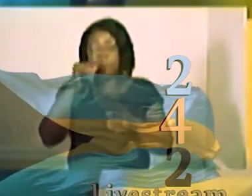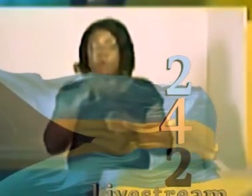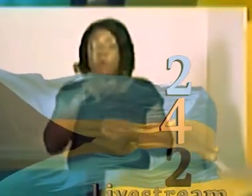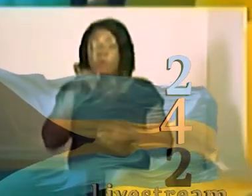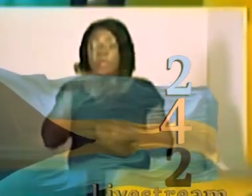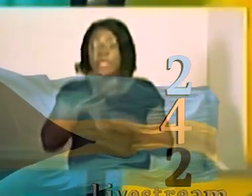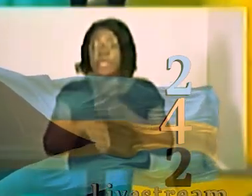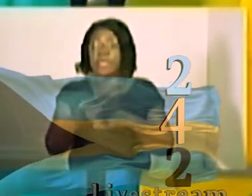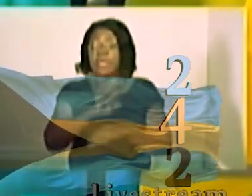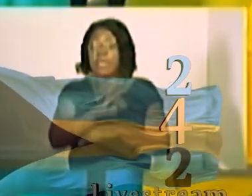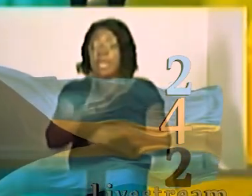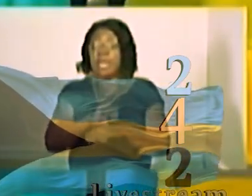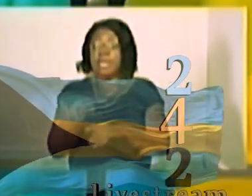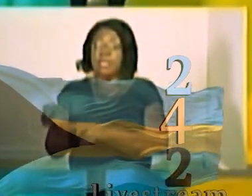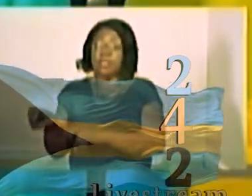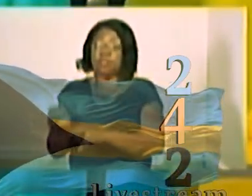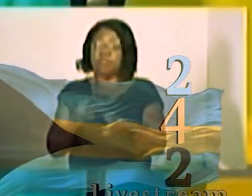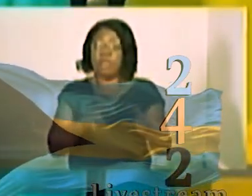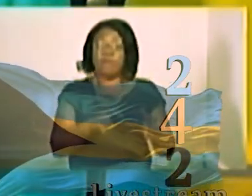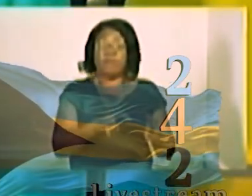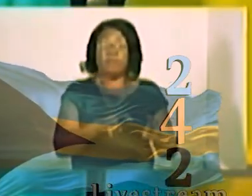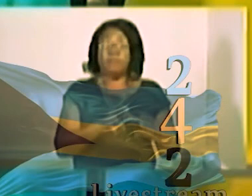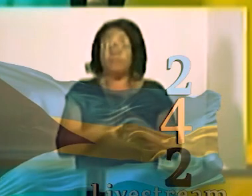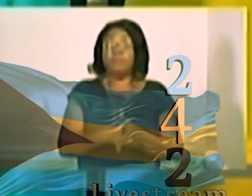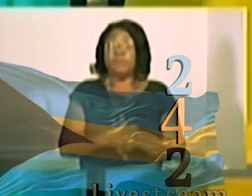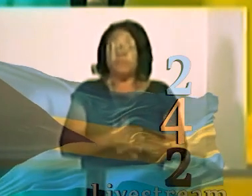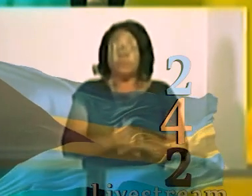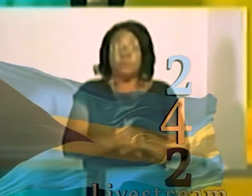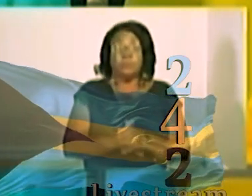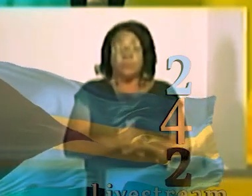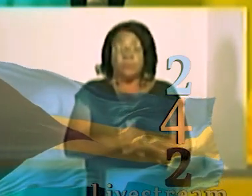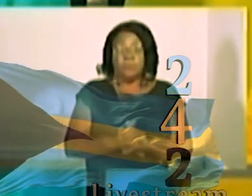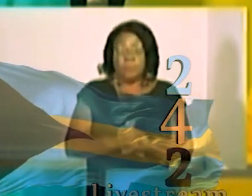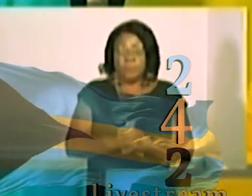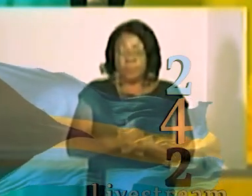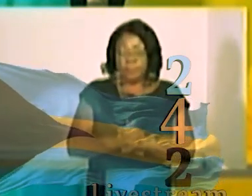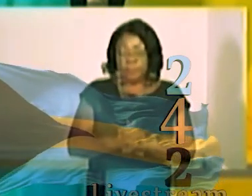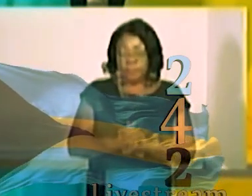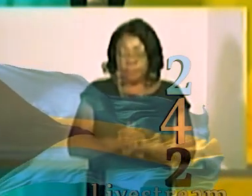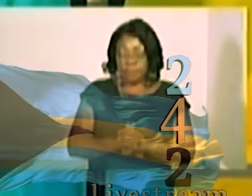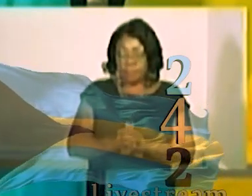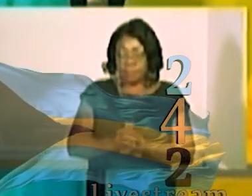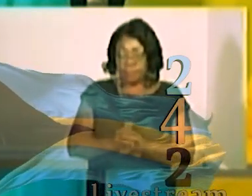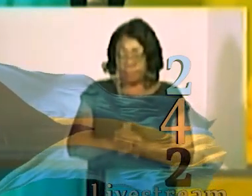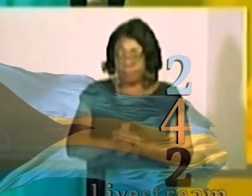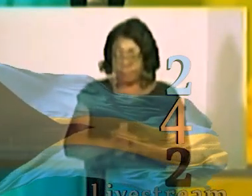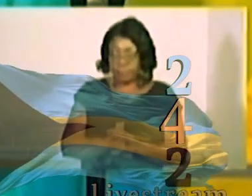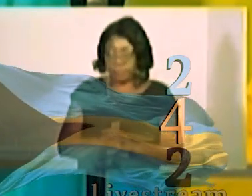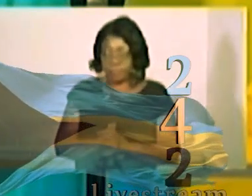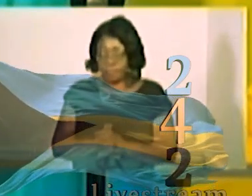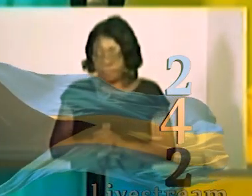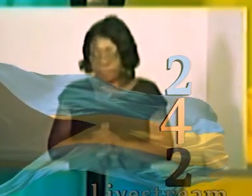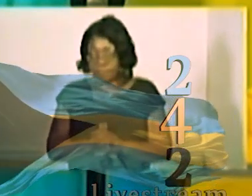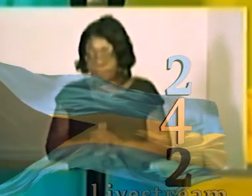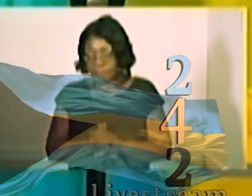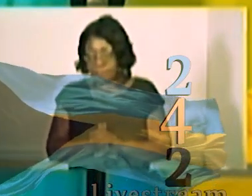Thank you. You referred to symptomatic, but I think you intended asymptomatic carriers,